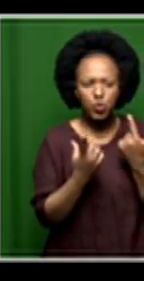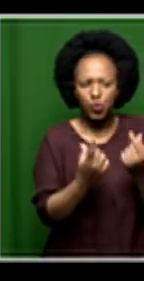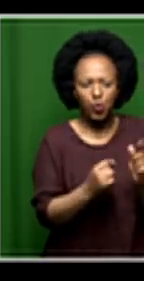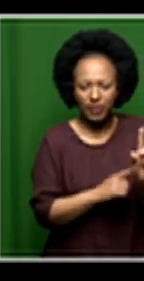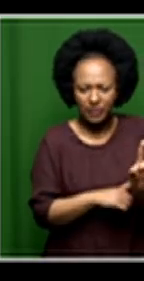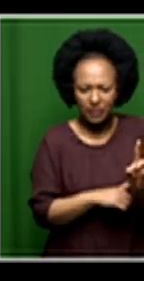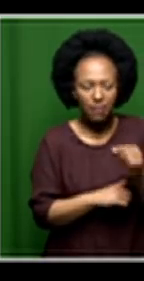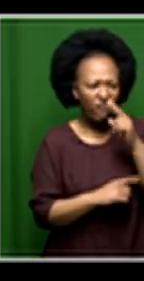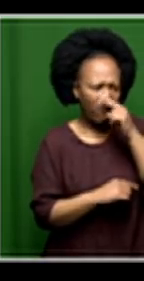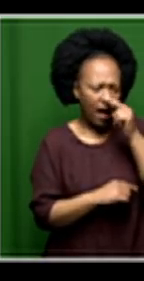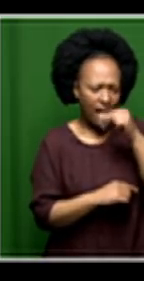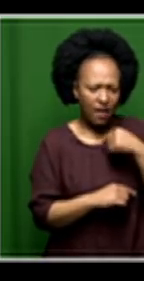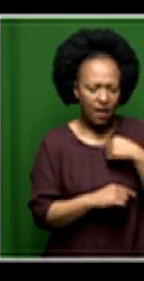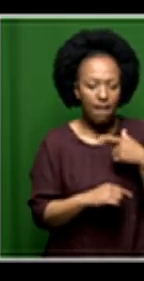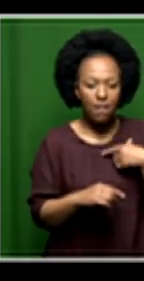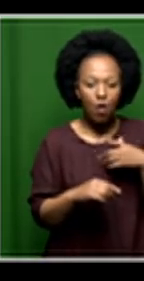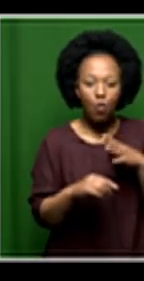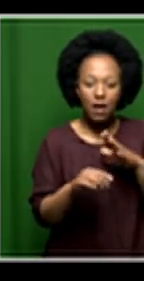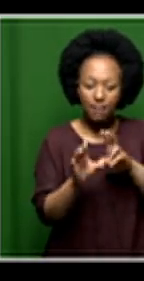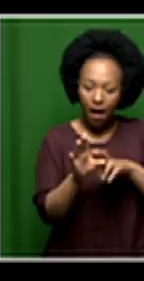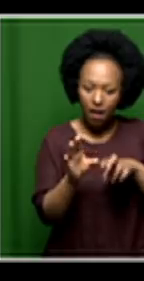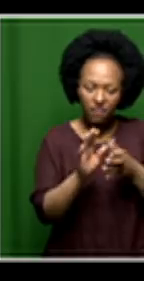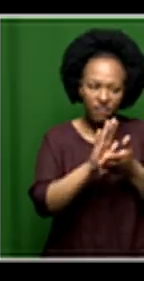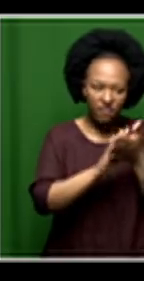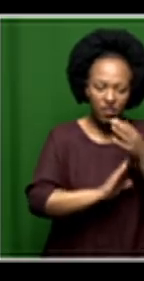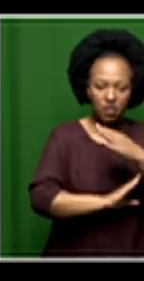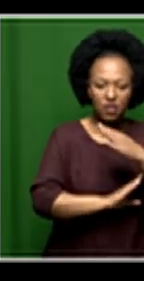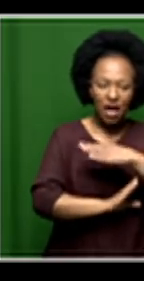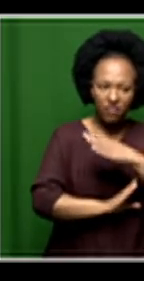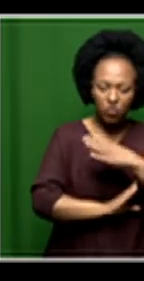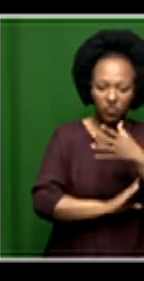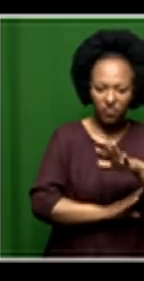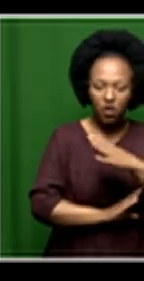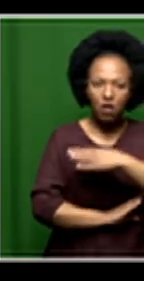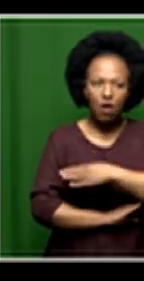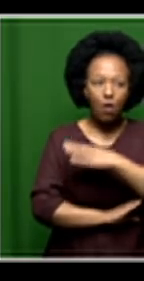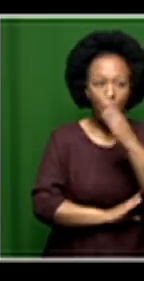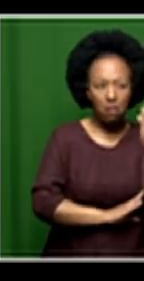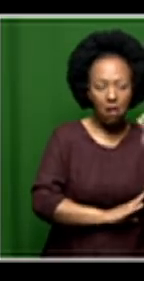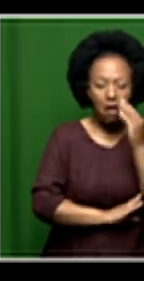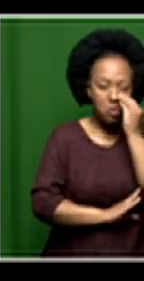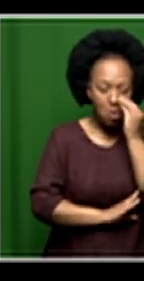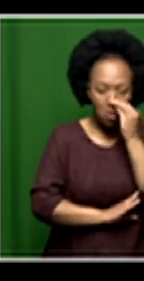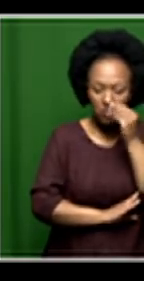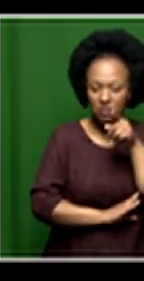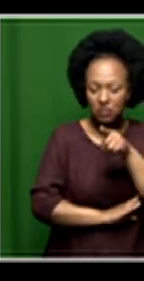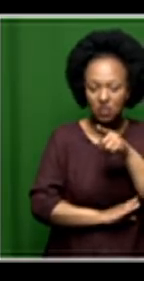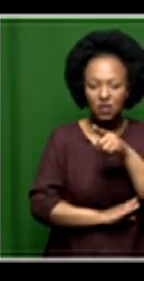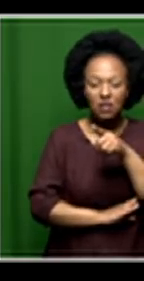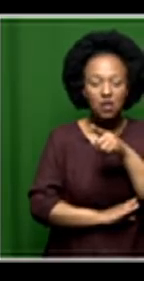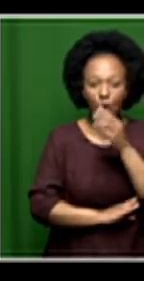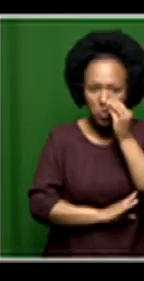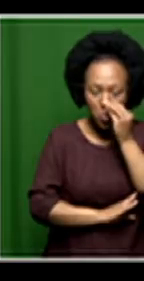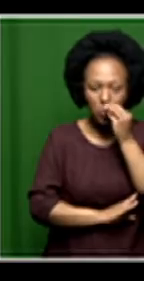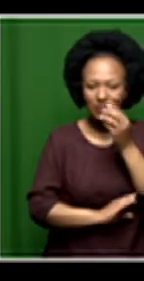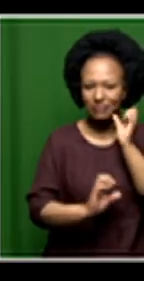fun? Because when I leave here in the afternoons after a whole day of hard news for the better part